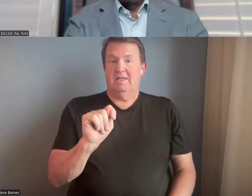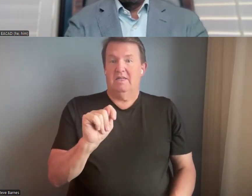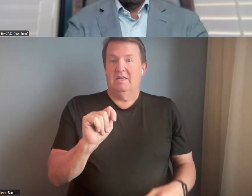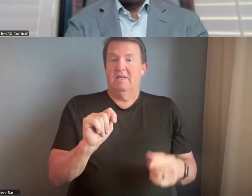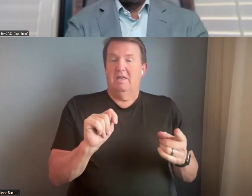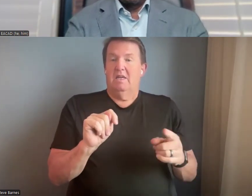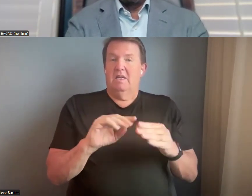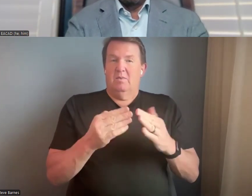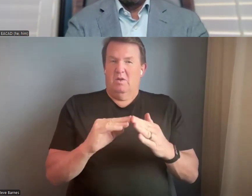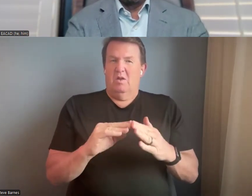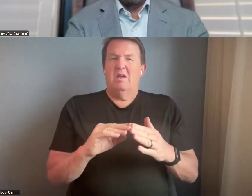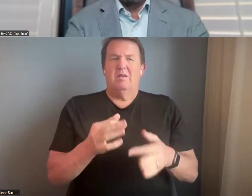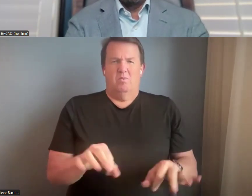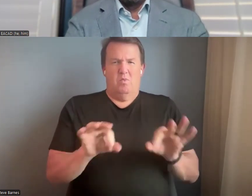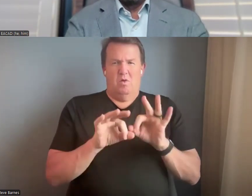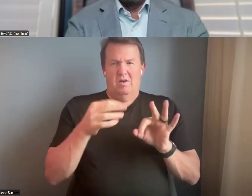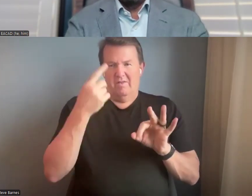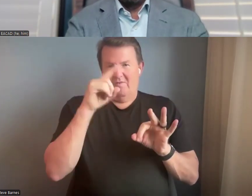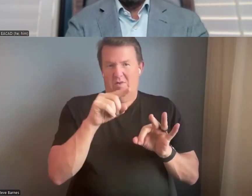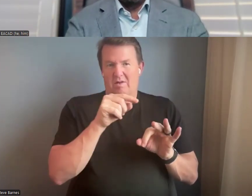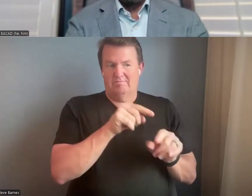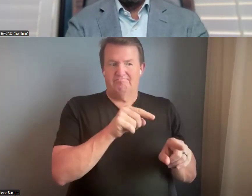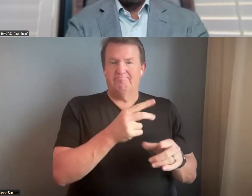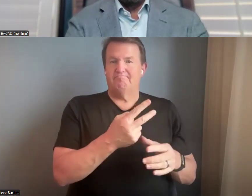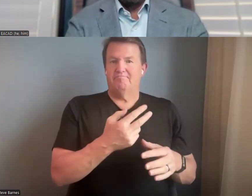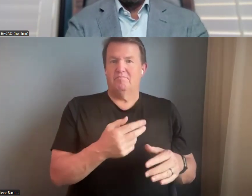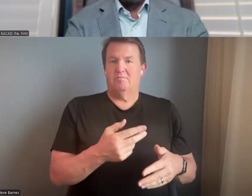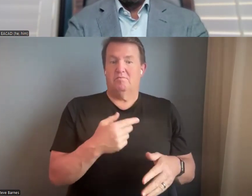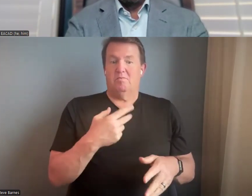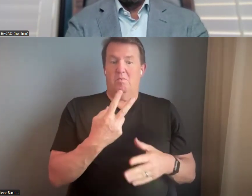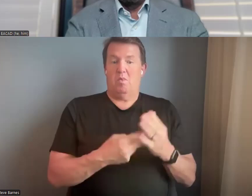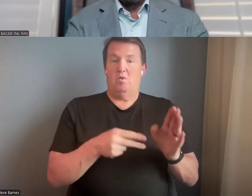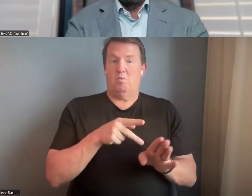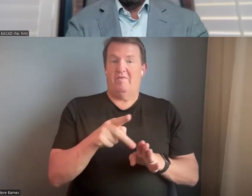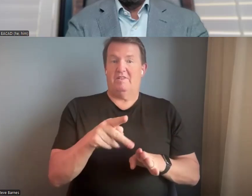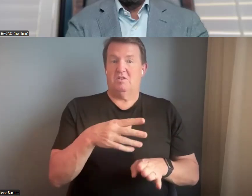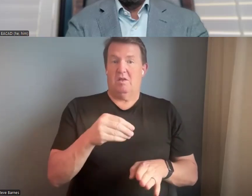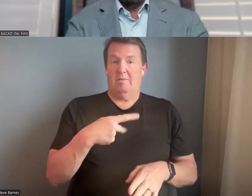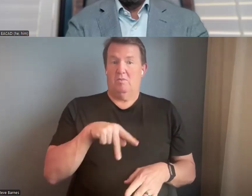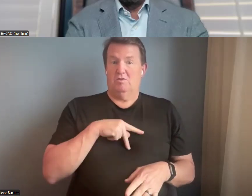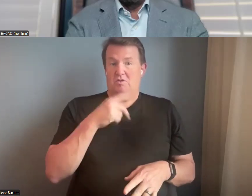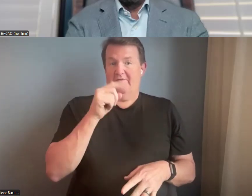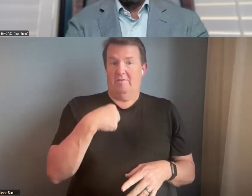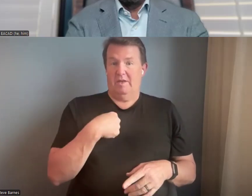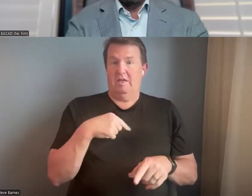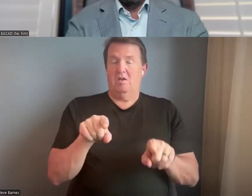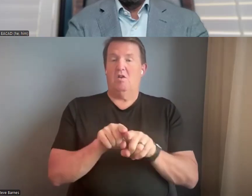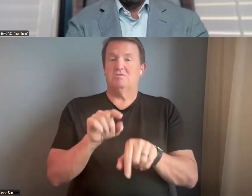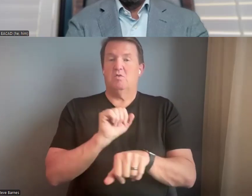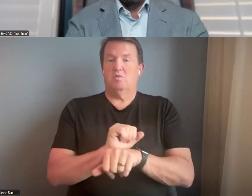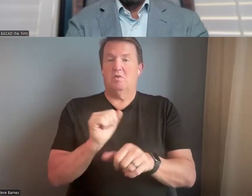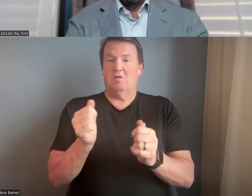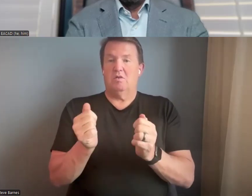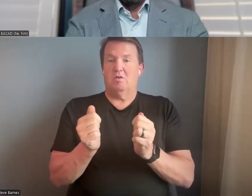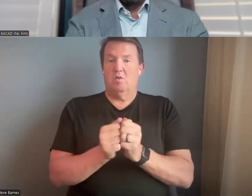issues that impact that both on a personal level and a professional level. And I myself have also worked in the fields